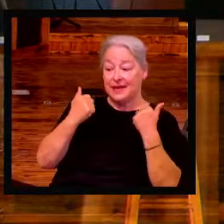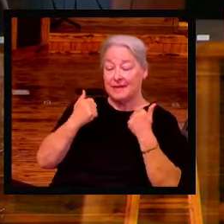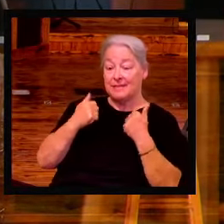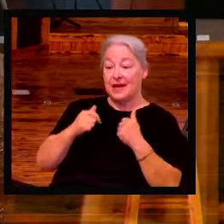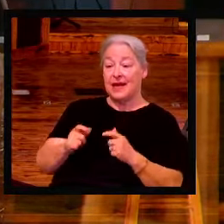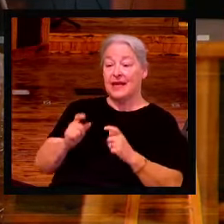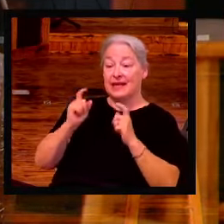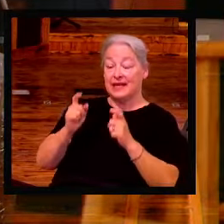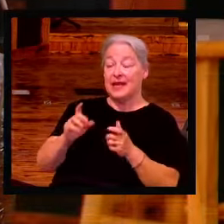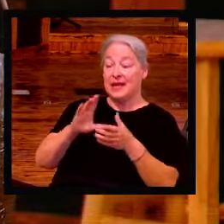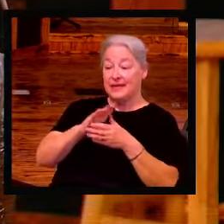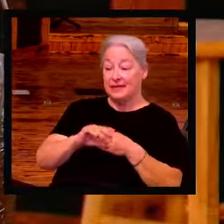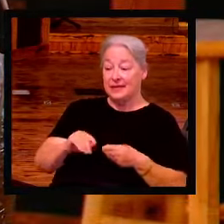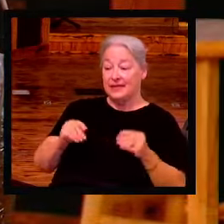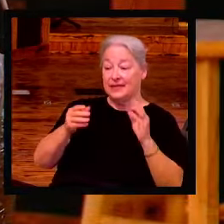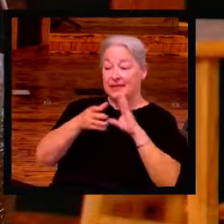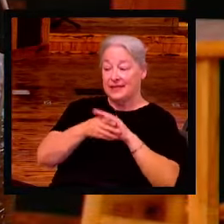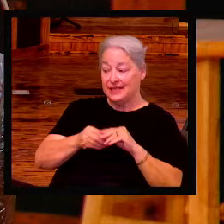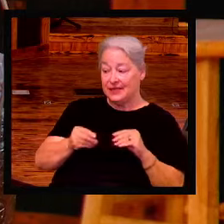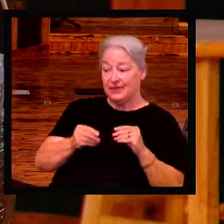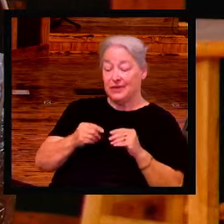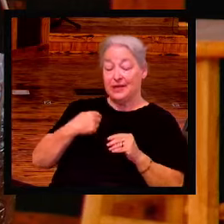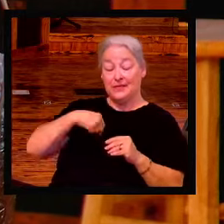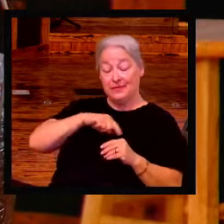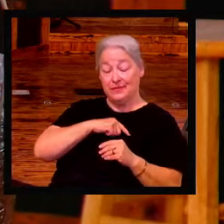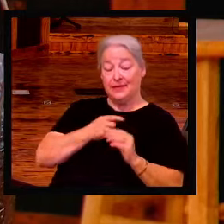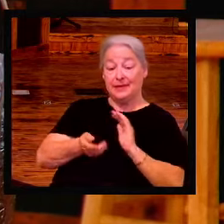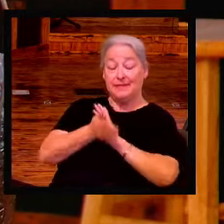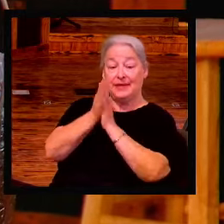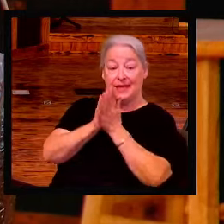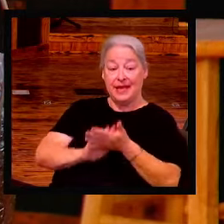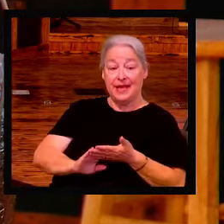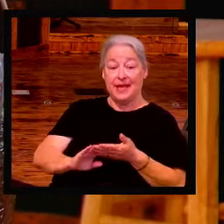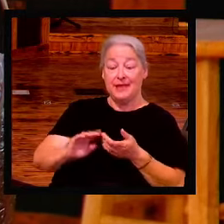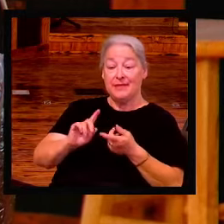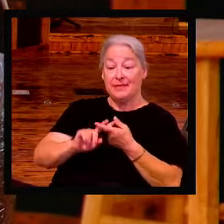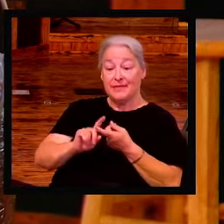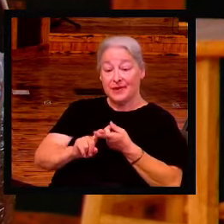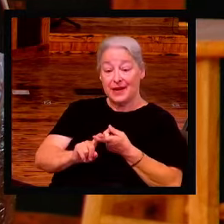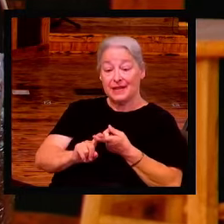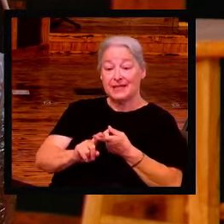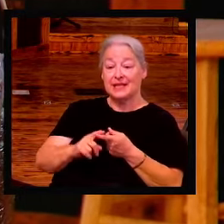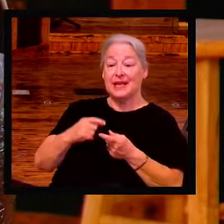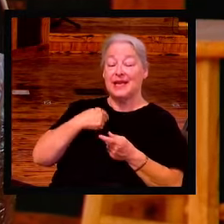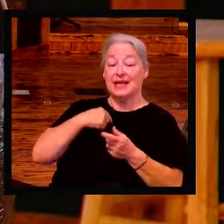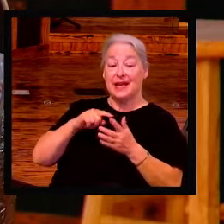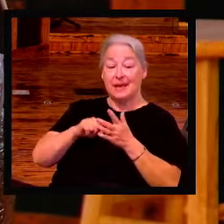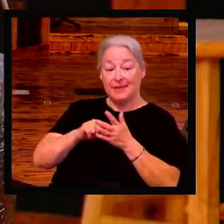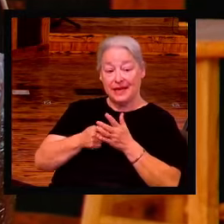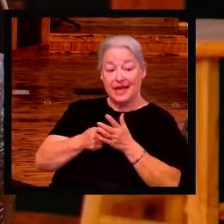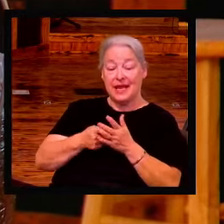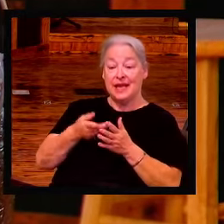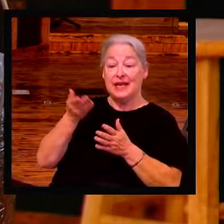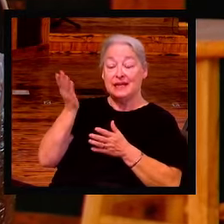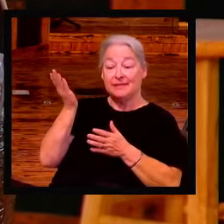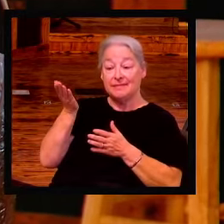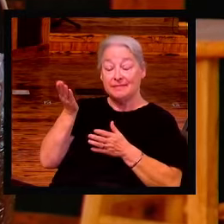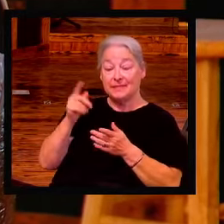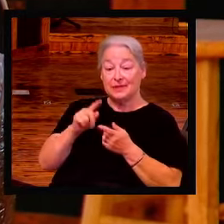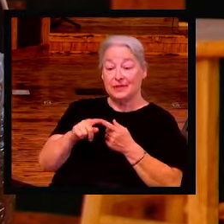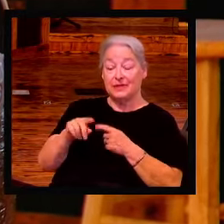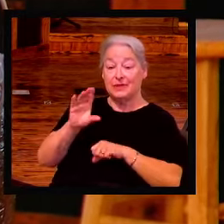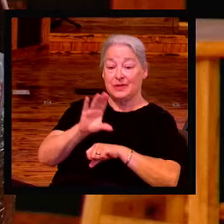then after that, we became buds, and I started speaking to the church. And the first time I spoke to the